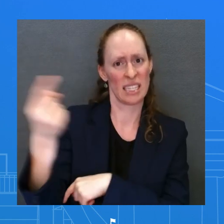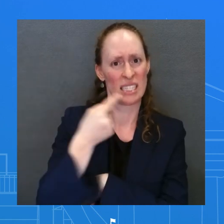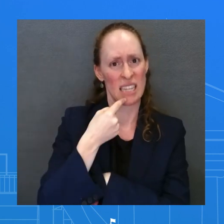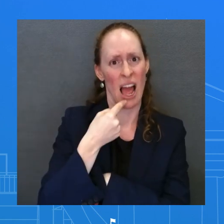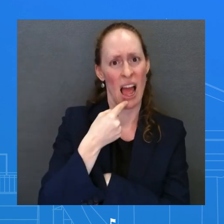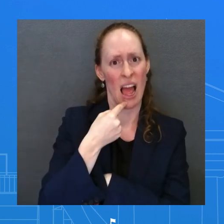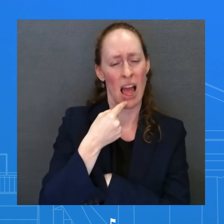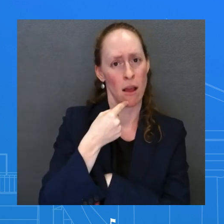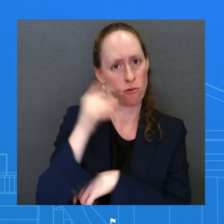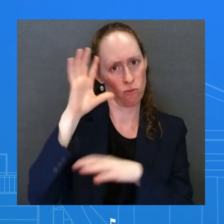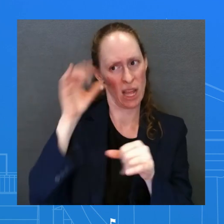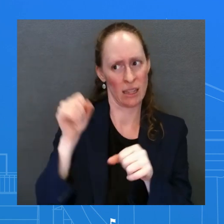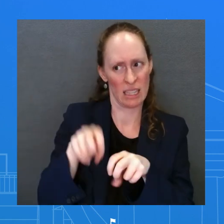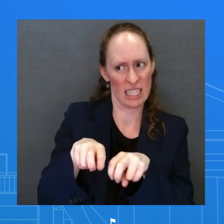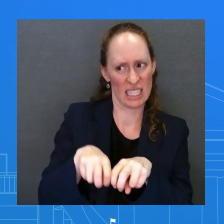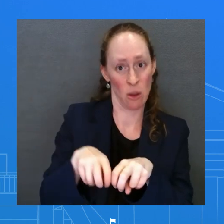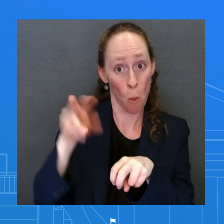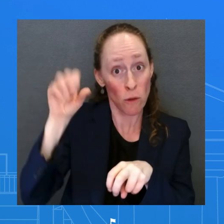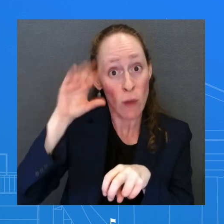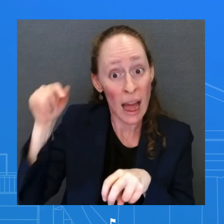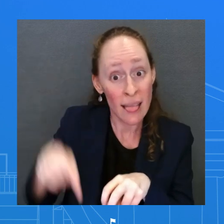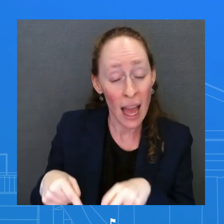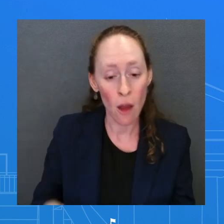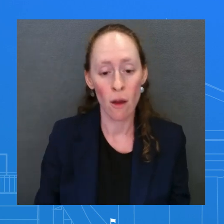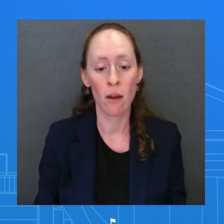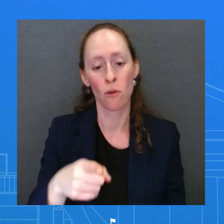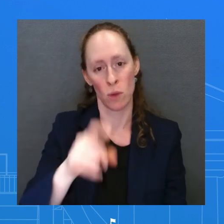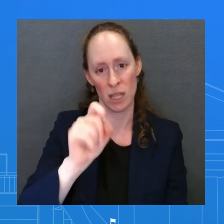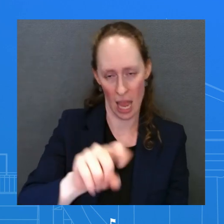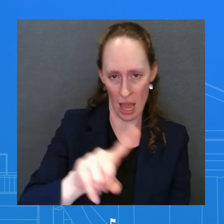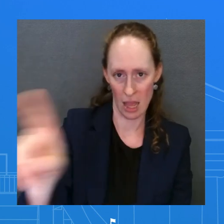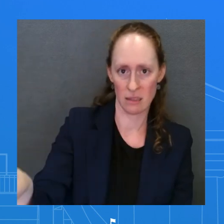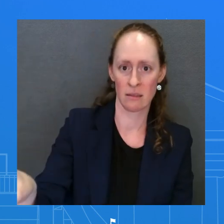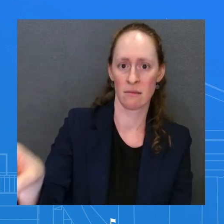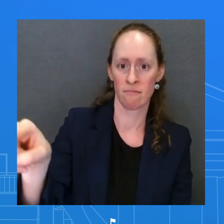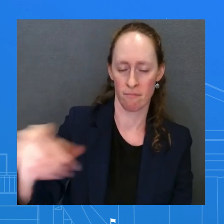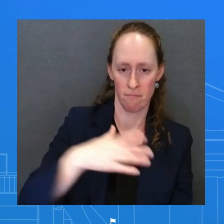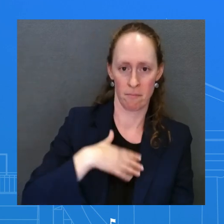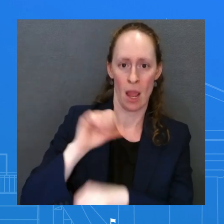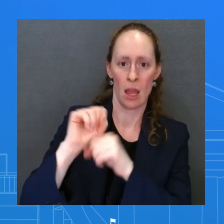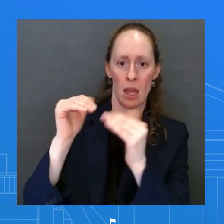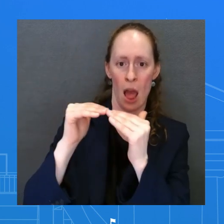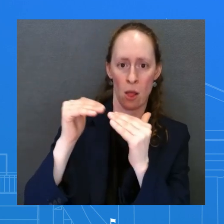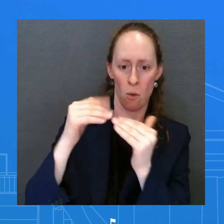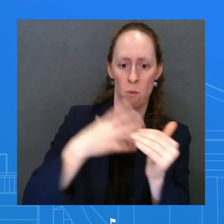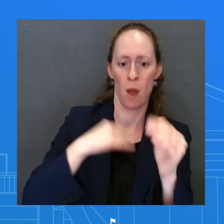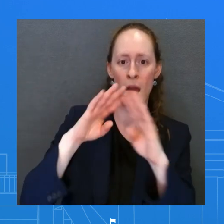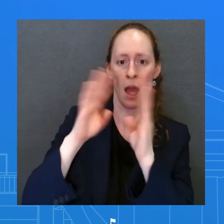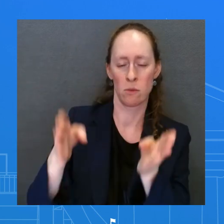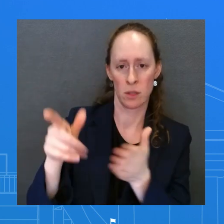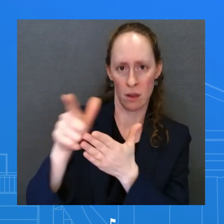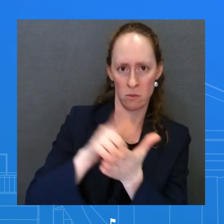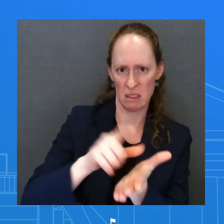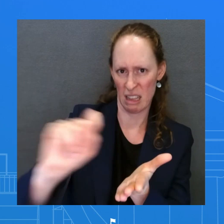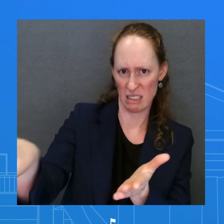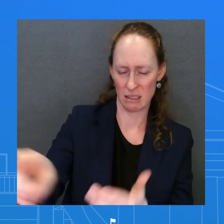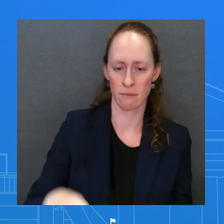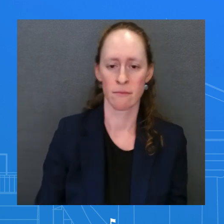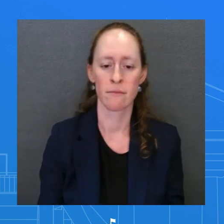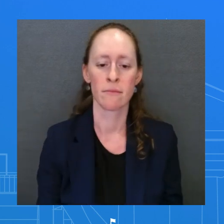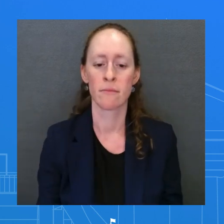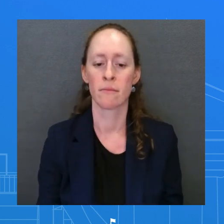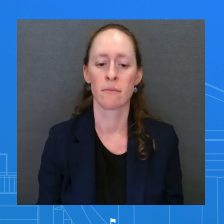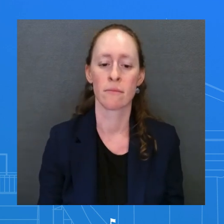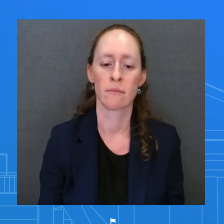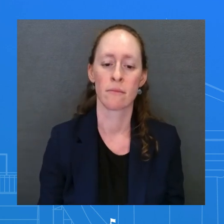refer you to my colleagues at the White House Counsel. They have addressed this, and I refer you to them. Go ahead. Karine, have you spoken to the president